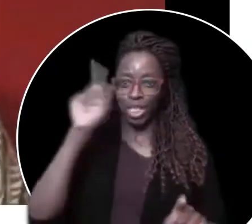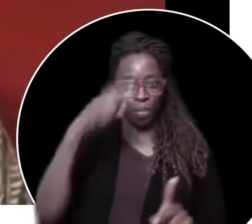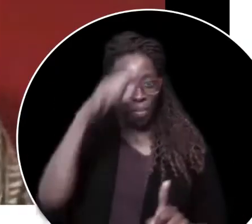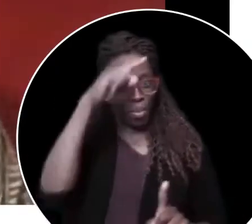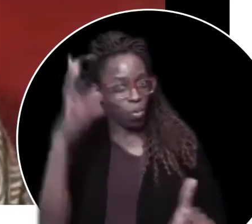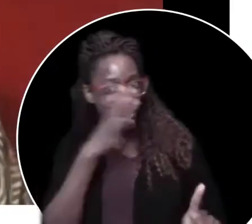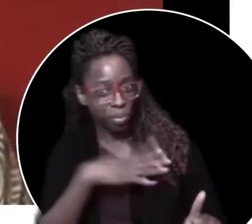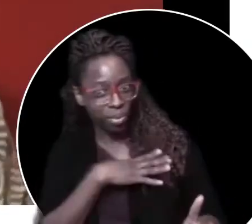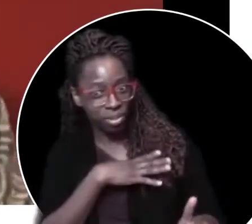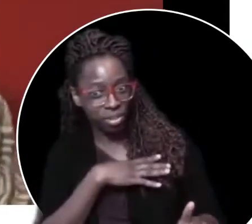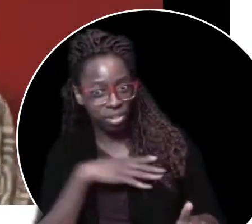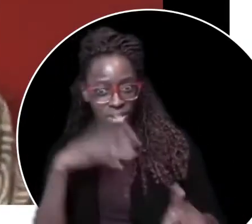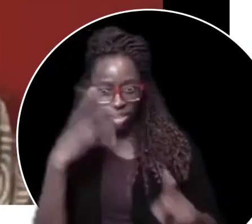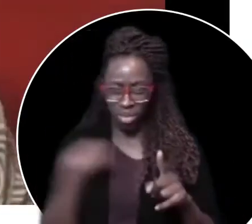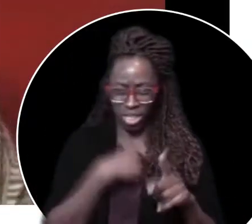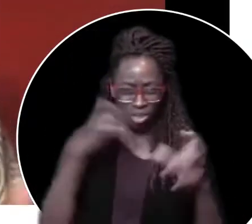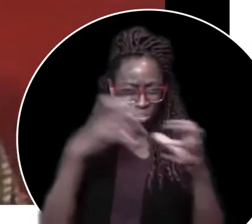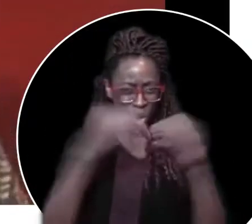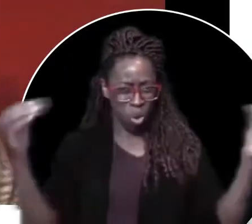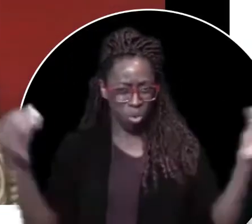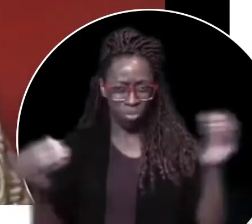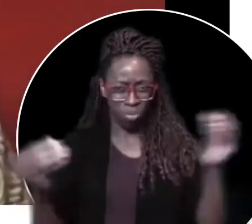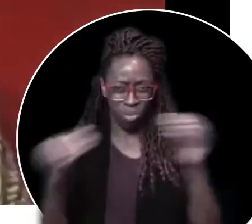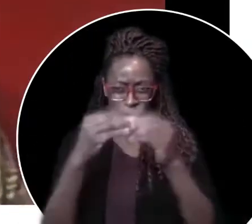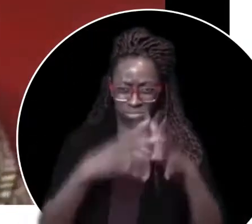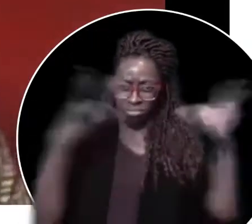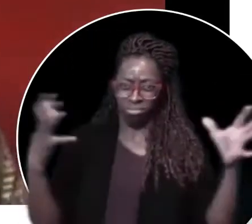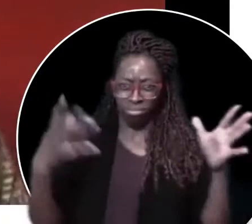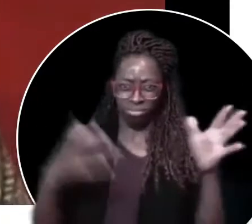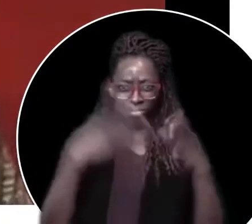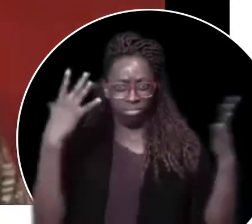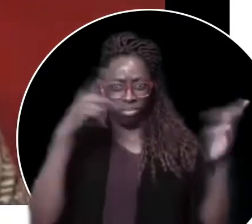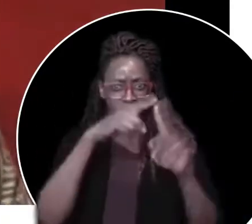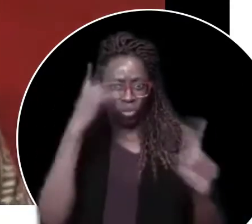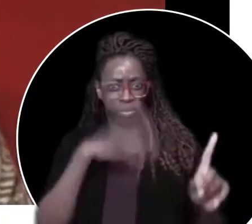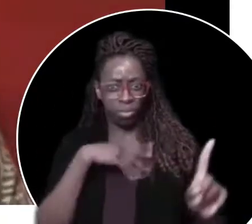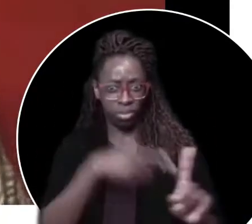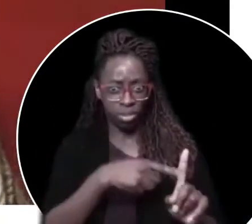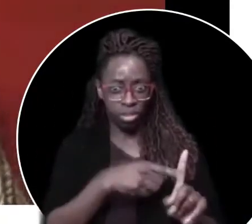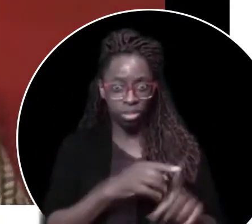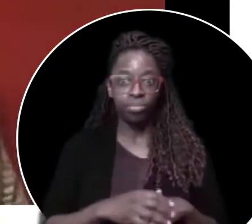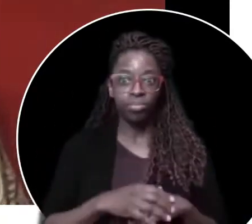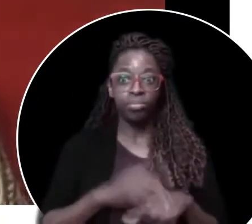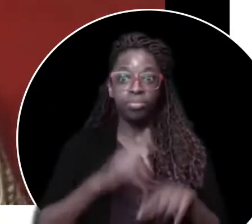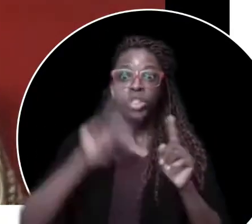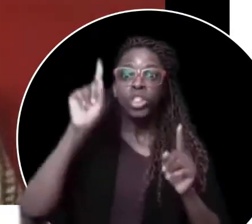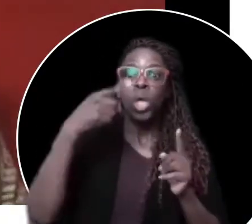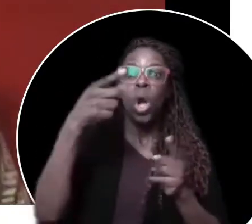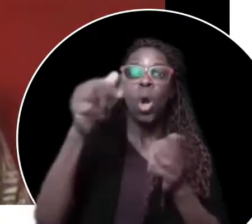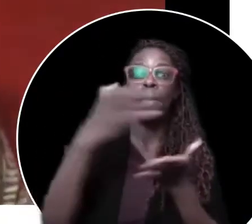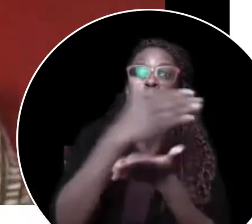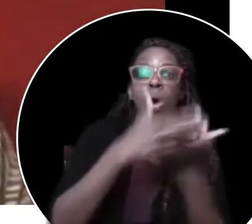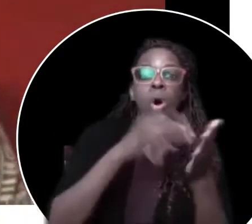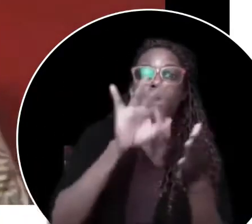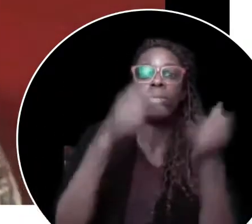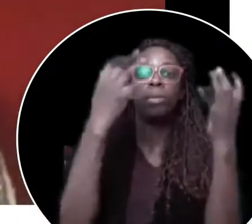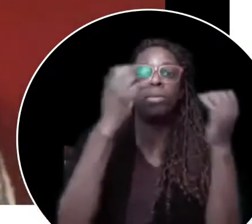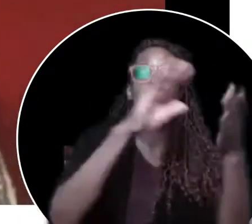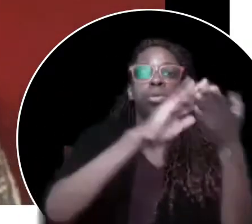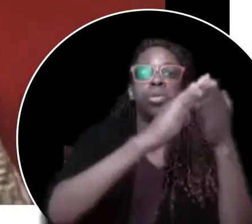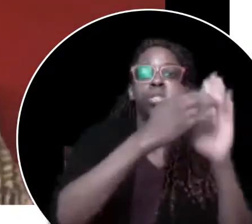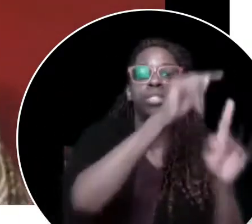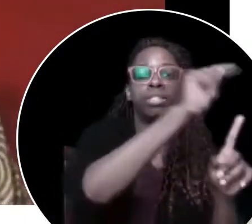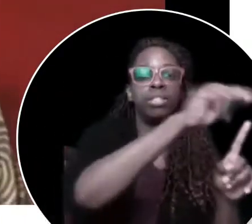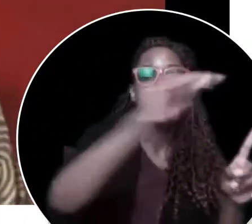it's when you're part of multiple communities, there's a sort of an exclusion that can happen. When you're a daughter